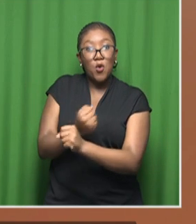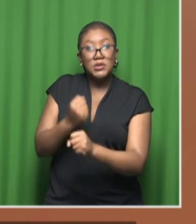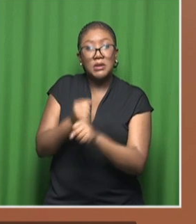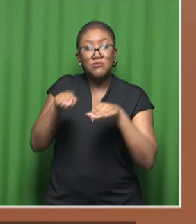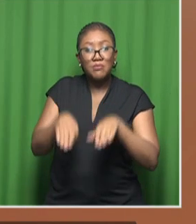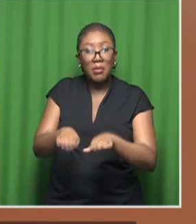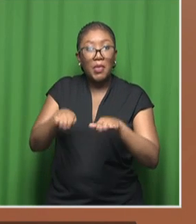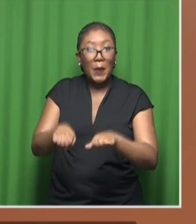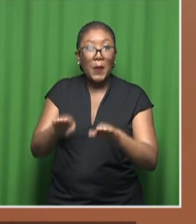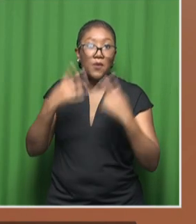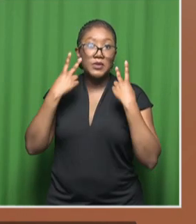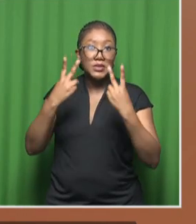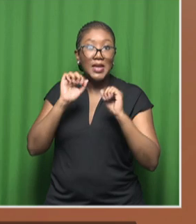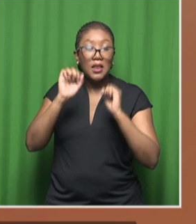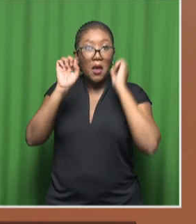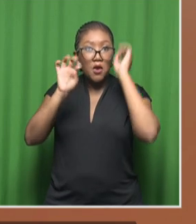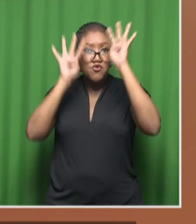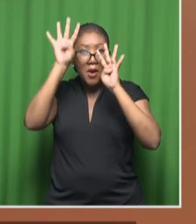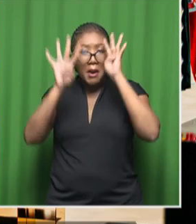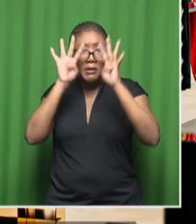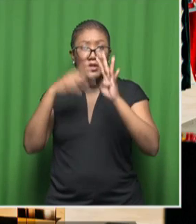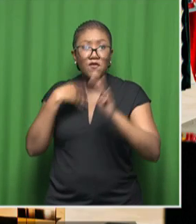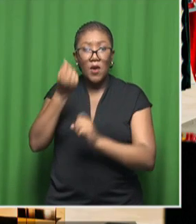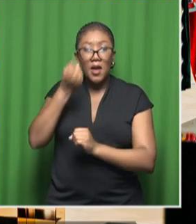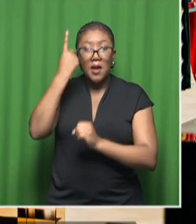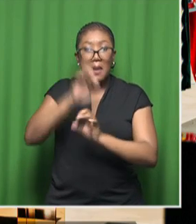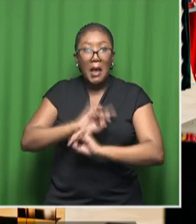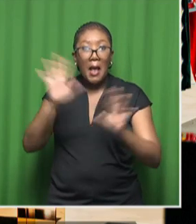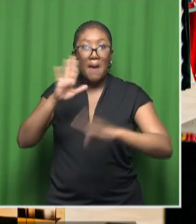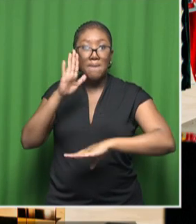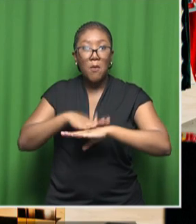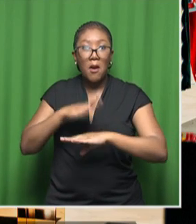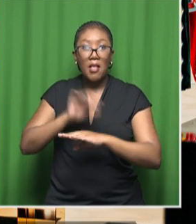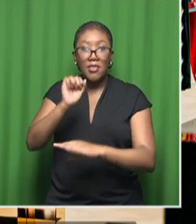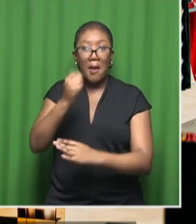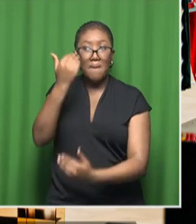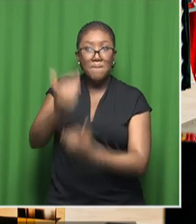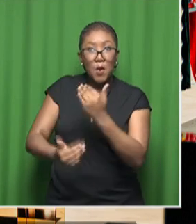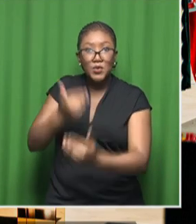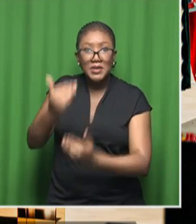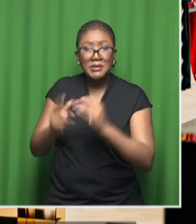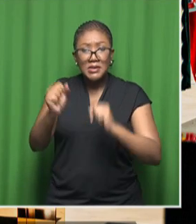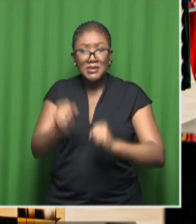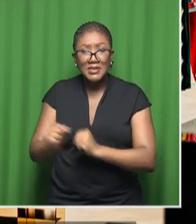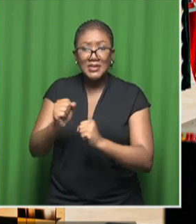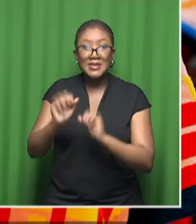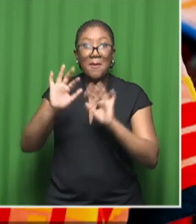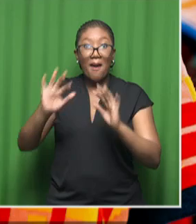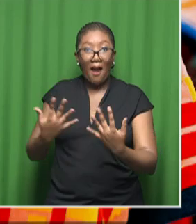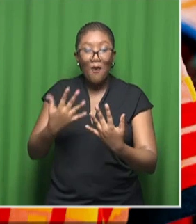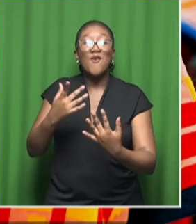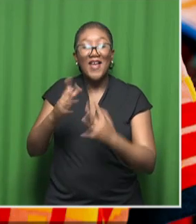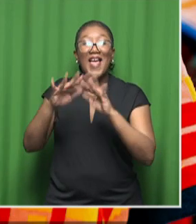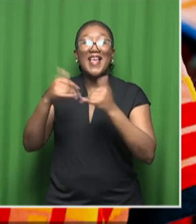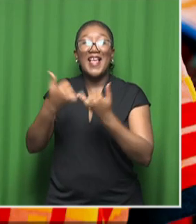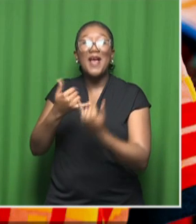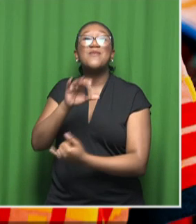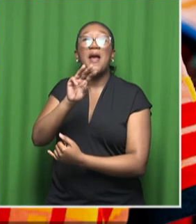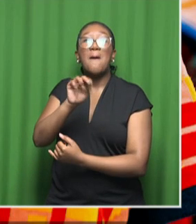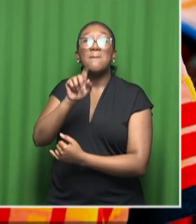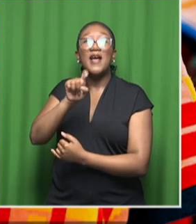explore their creative space and gain a deeper understanding of the systems and methods that drive the MaXhosa Company. To share more on the experience, we're